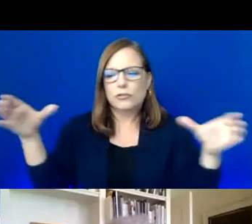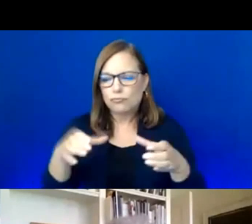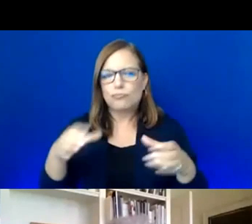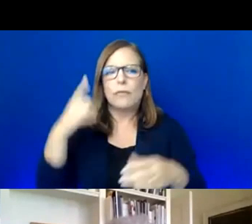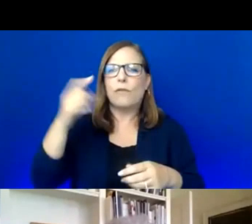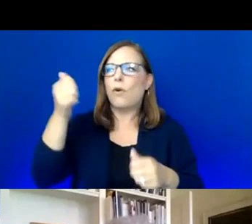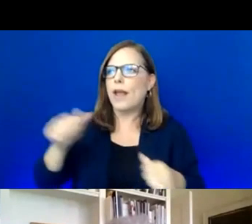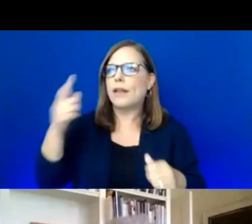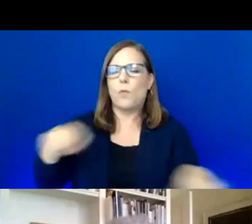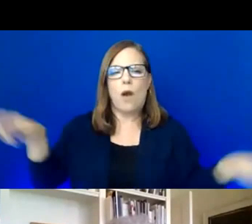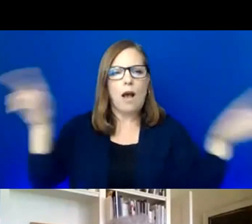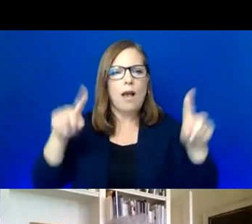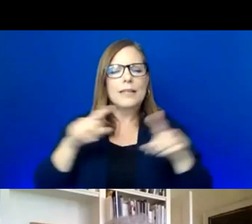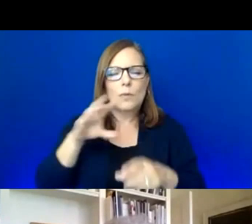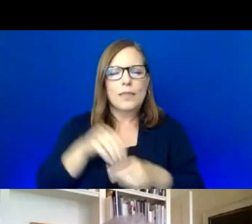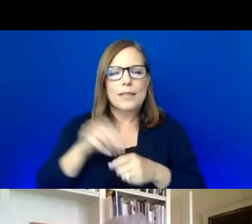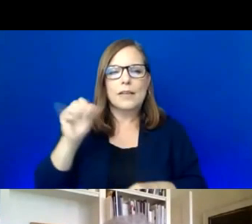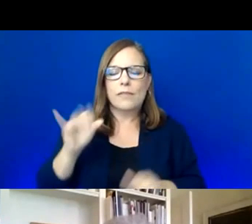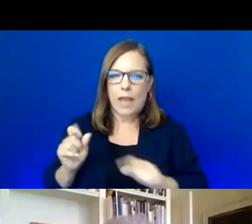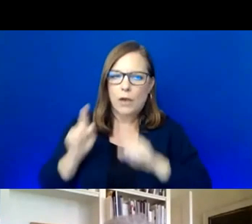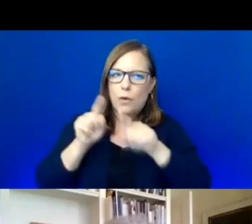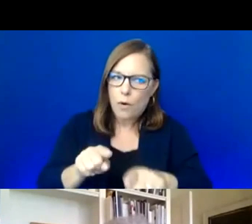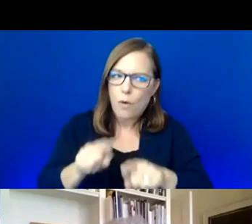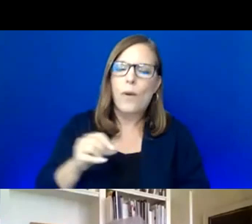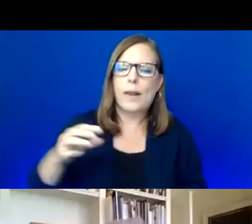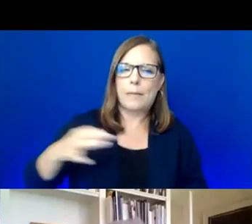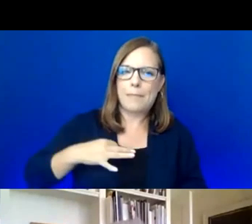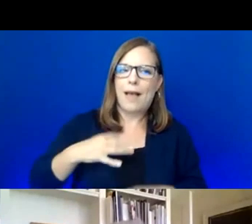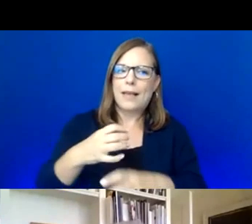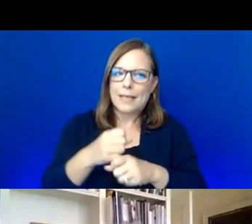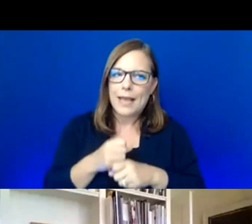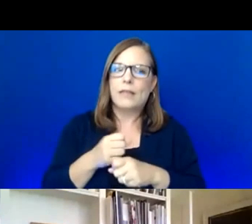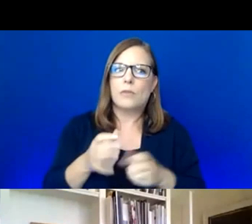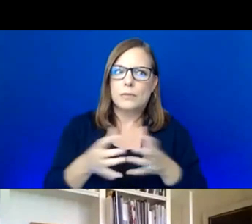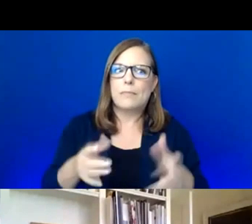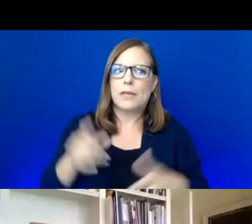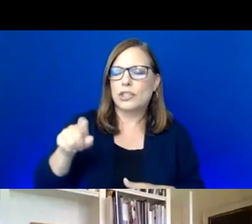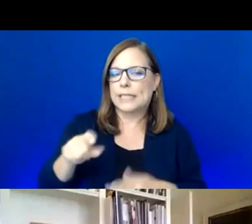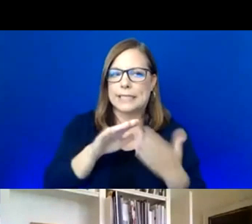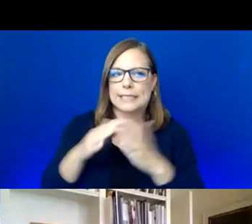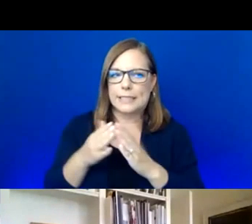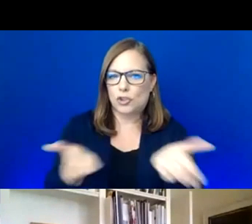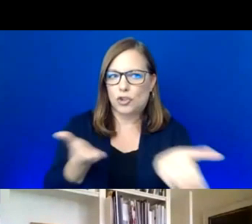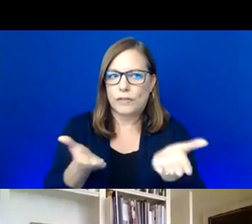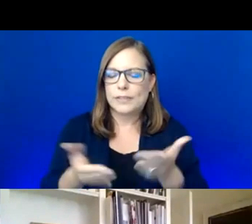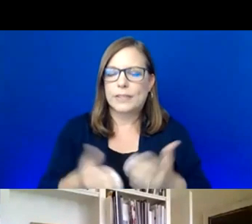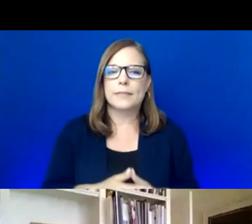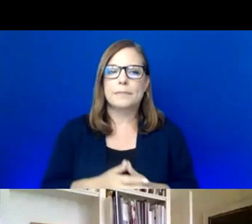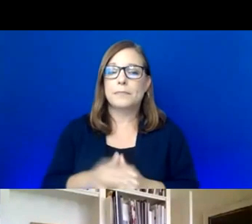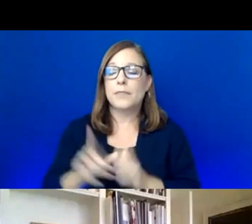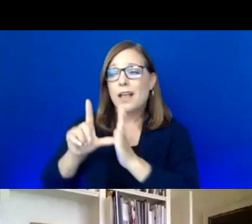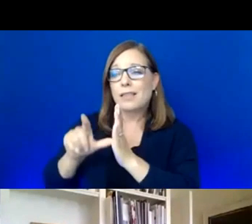and get to and apply for these much needed city services. But Kim later will talk about it in